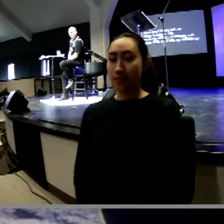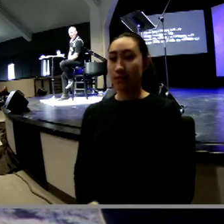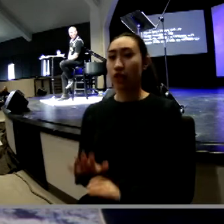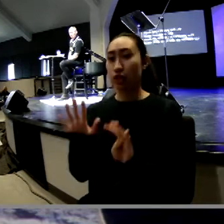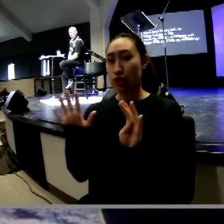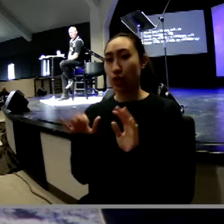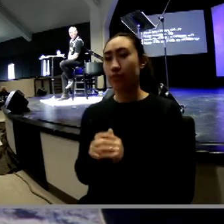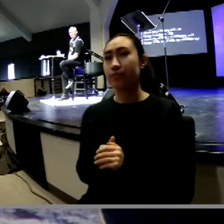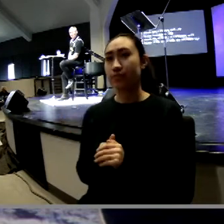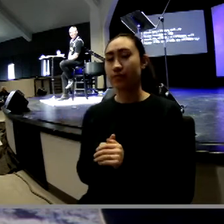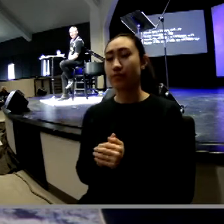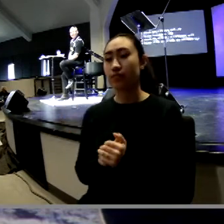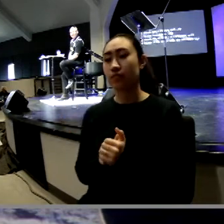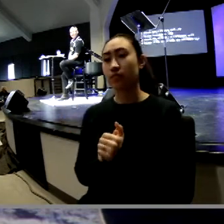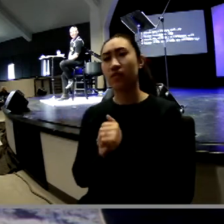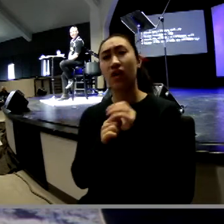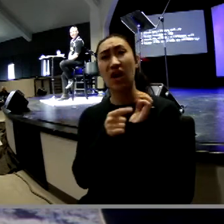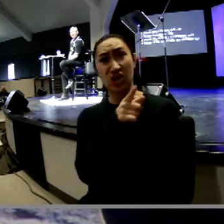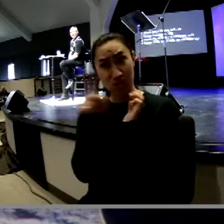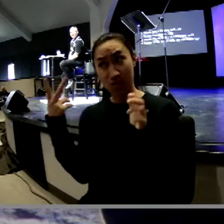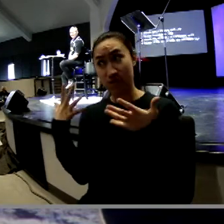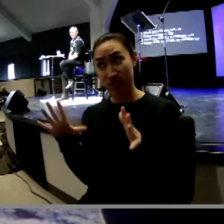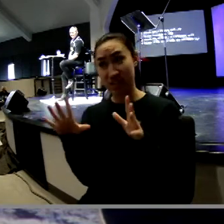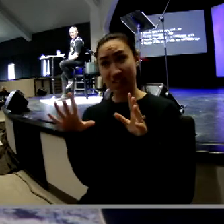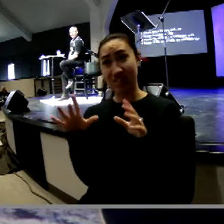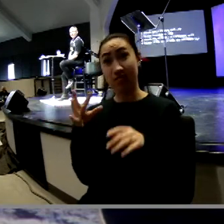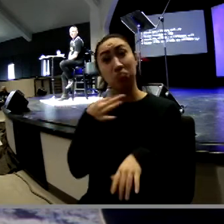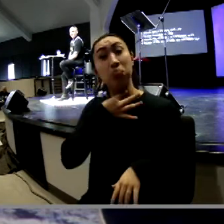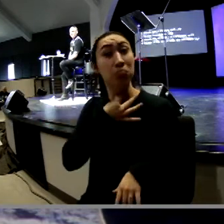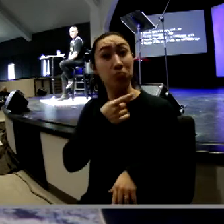Have you ever taken a soil test?